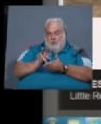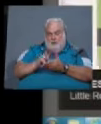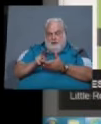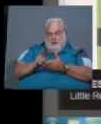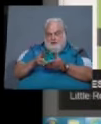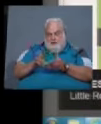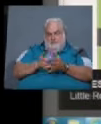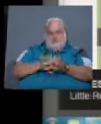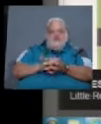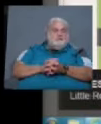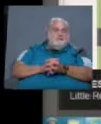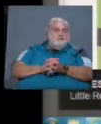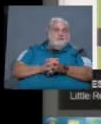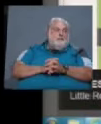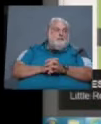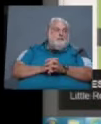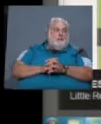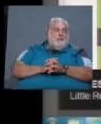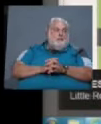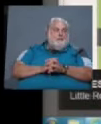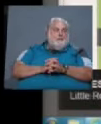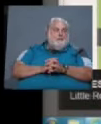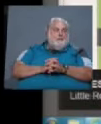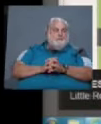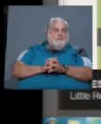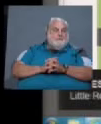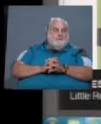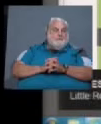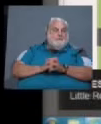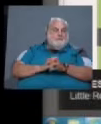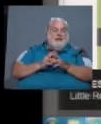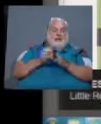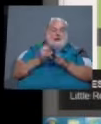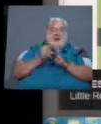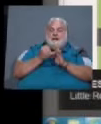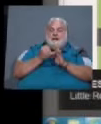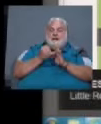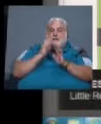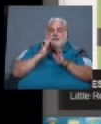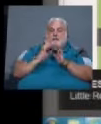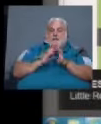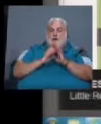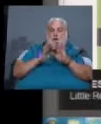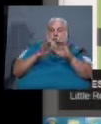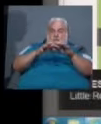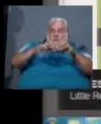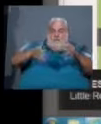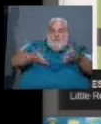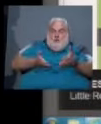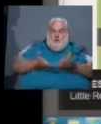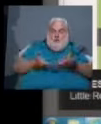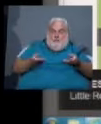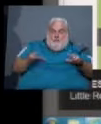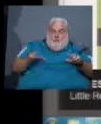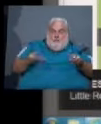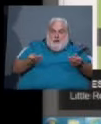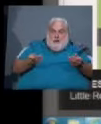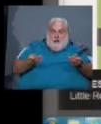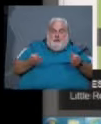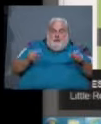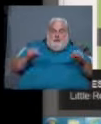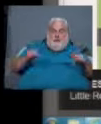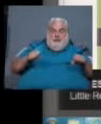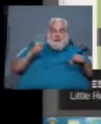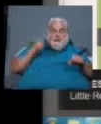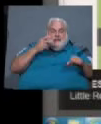to the next image. This is a site plan view of the overall property. You can see the